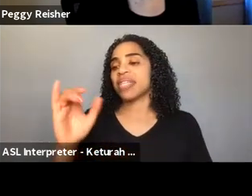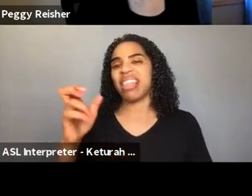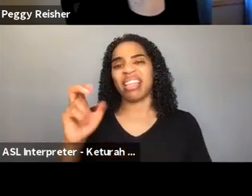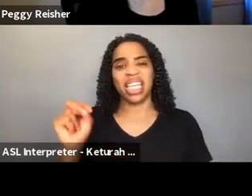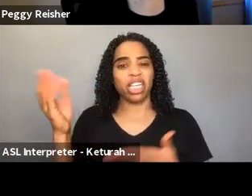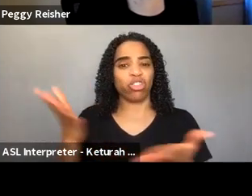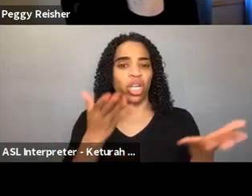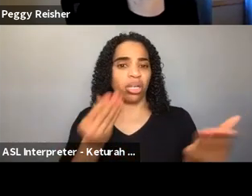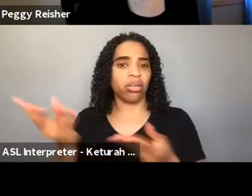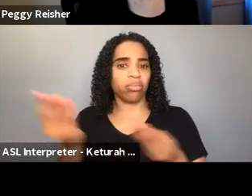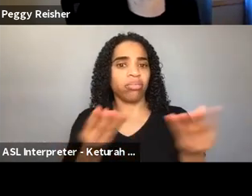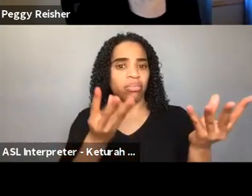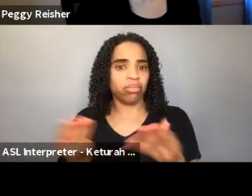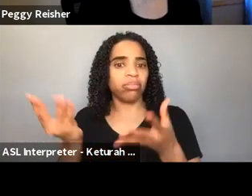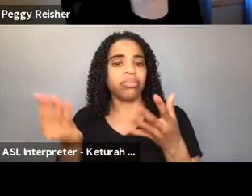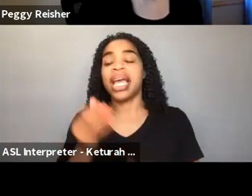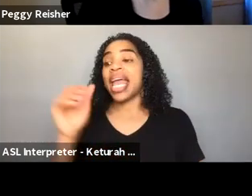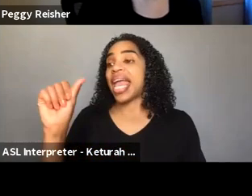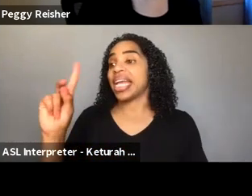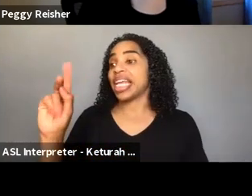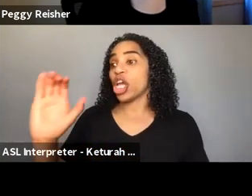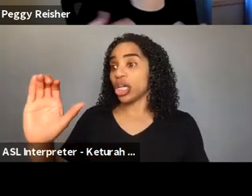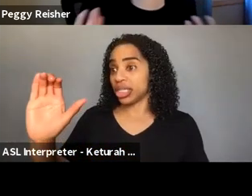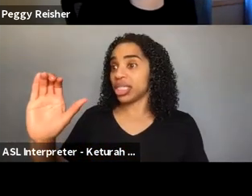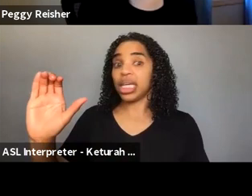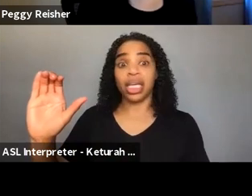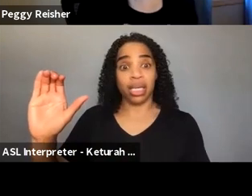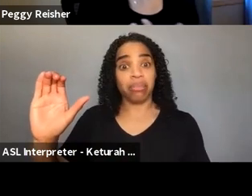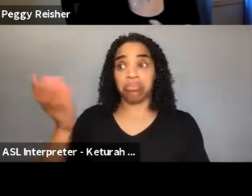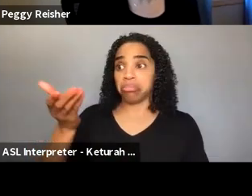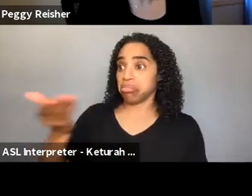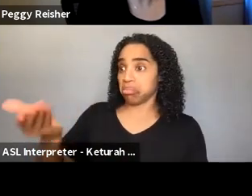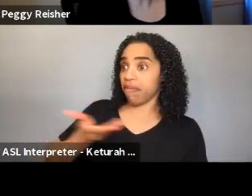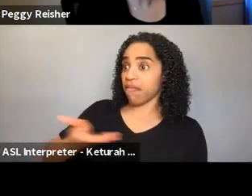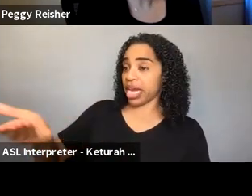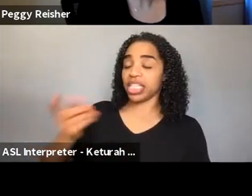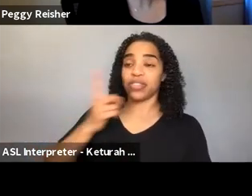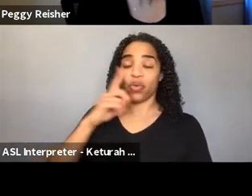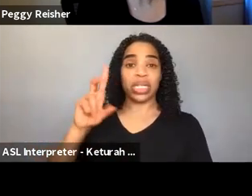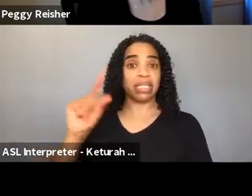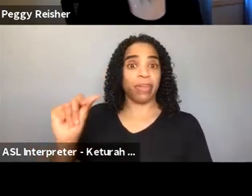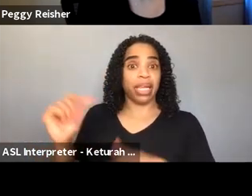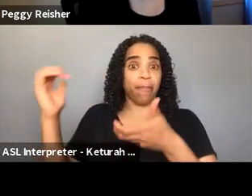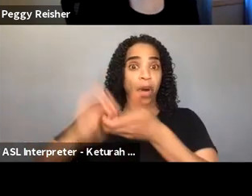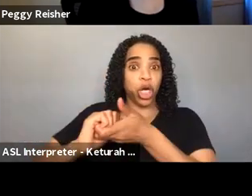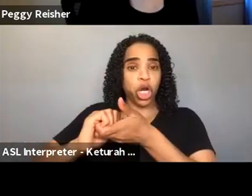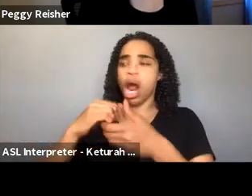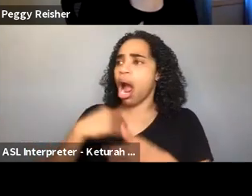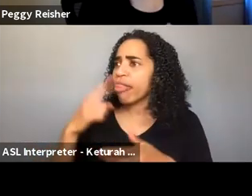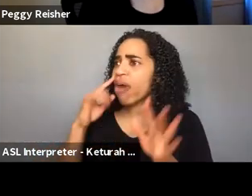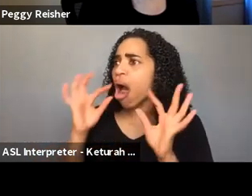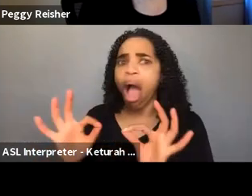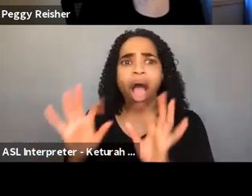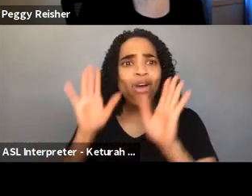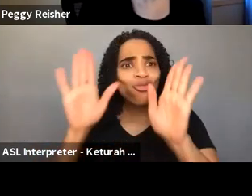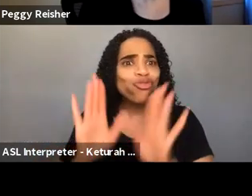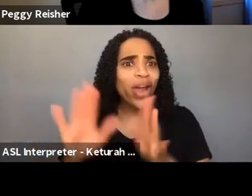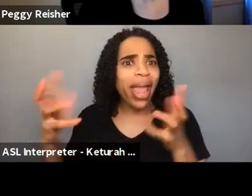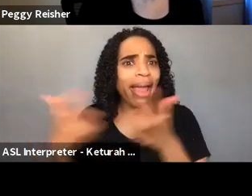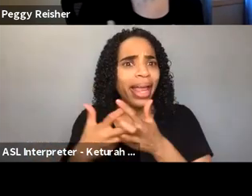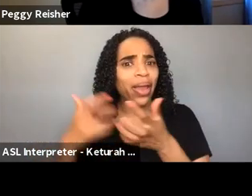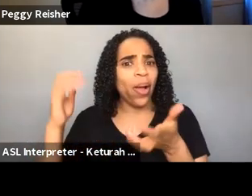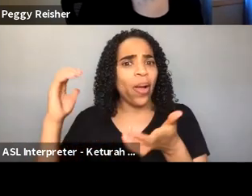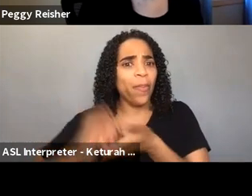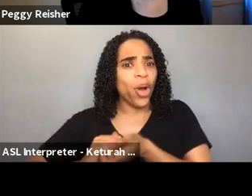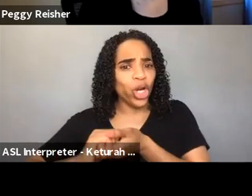ADRC opportunity became available to us as a disability partner, it's like, gosh, we kind of like, that's what we do already. This will be a great fit for us.